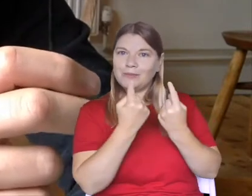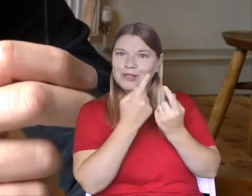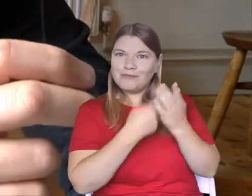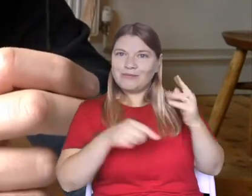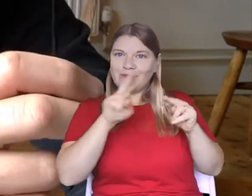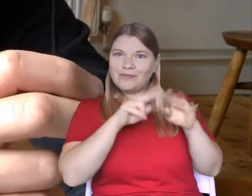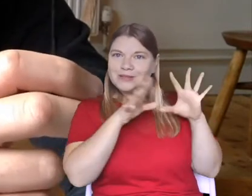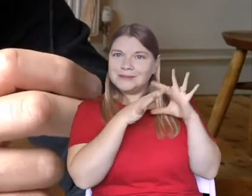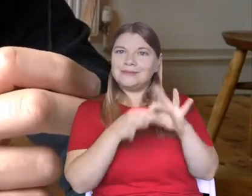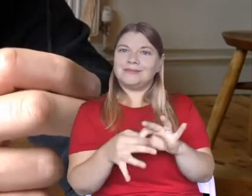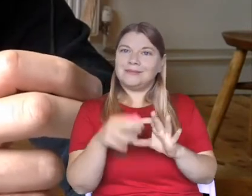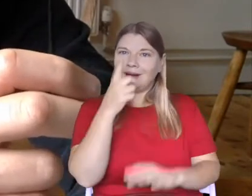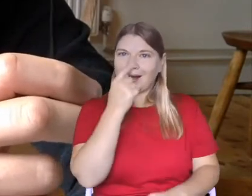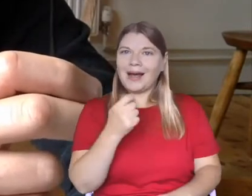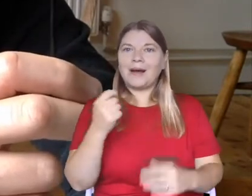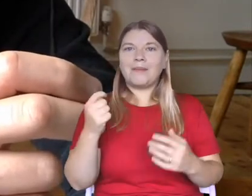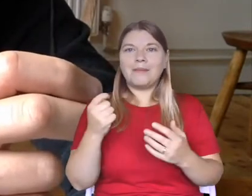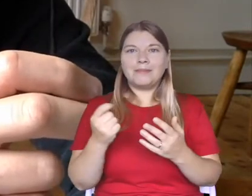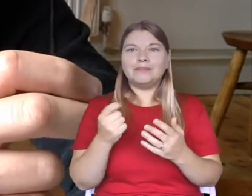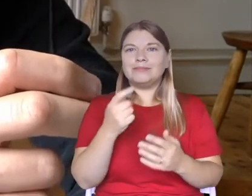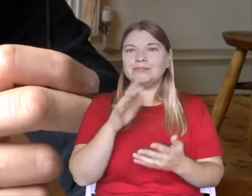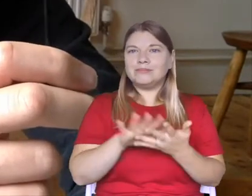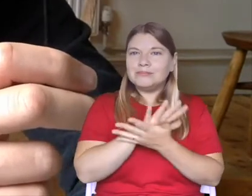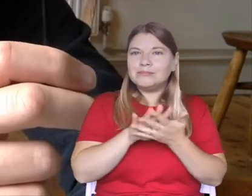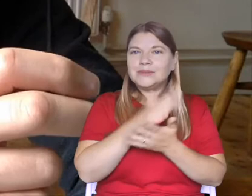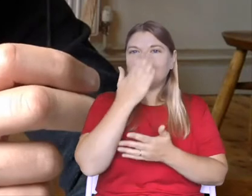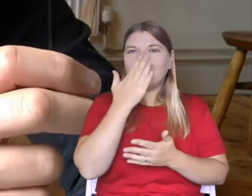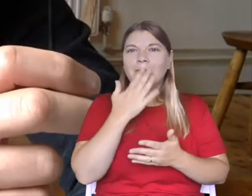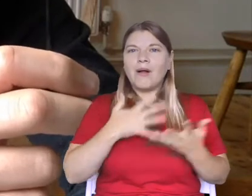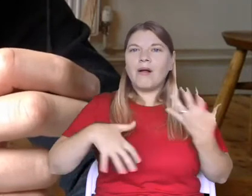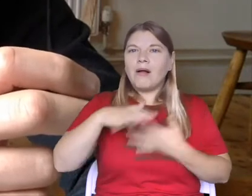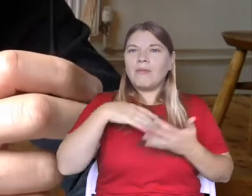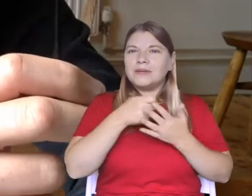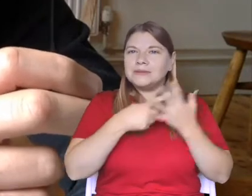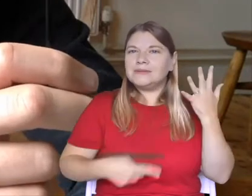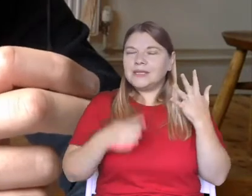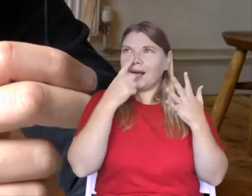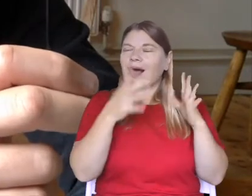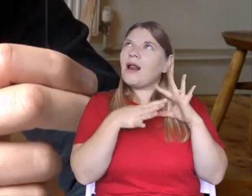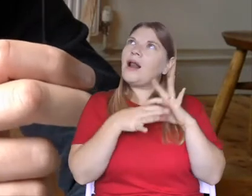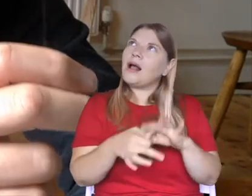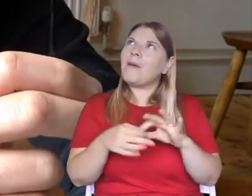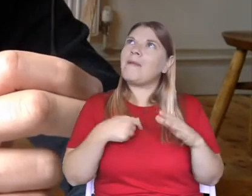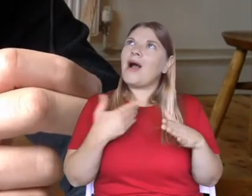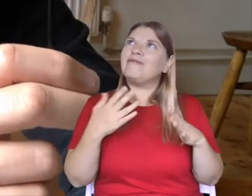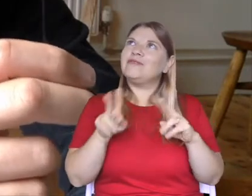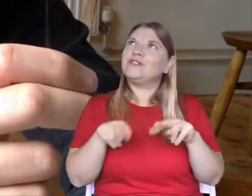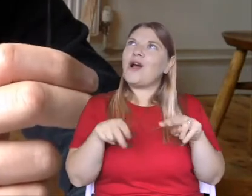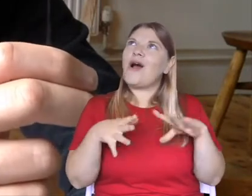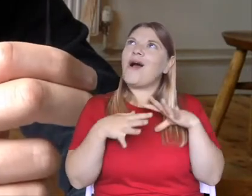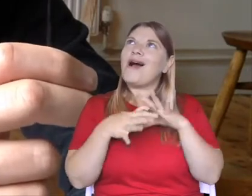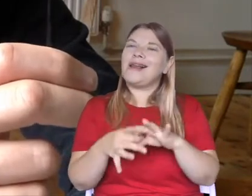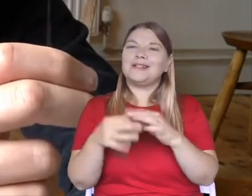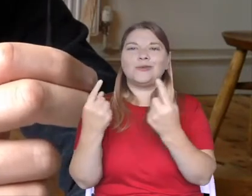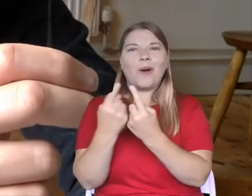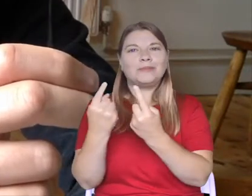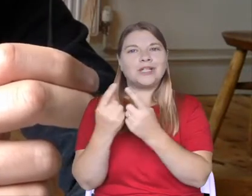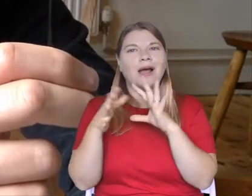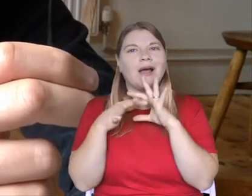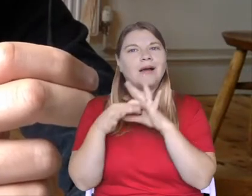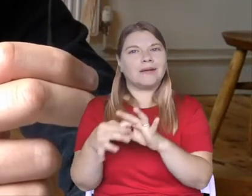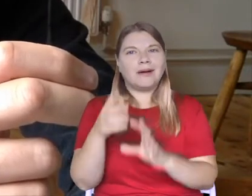to build up an identity of my work. Get in touch with Sense to order your object of reference for this activity.